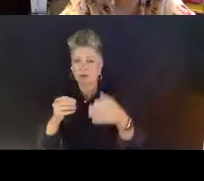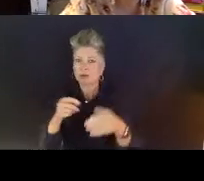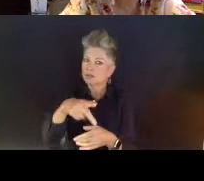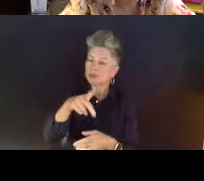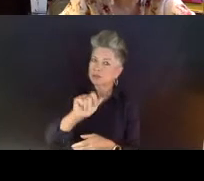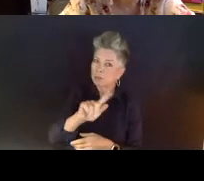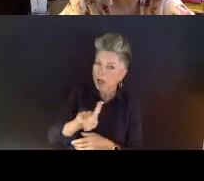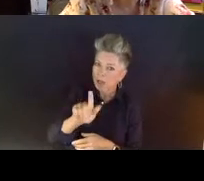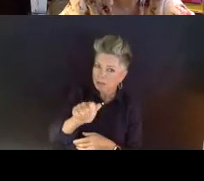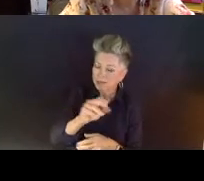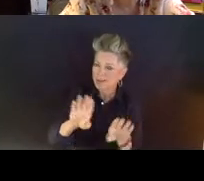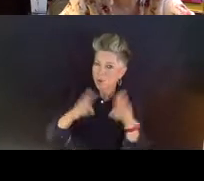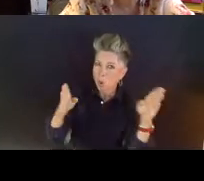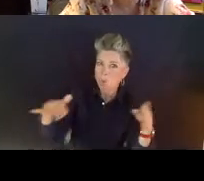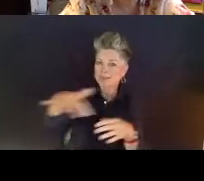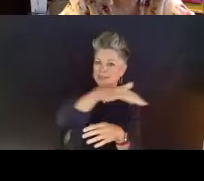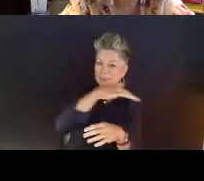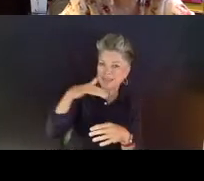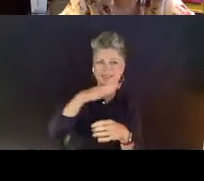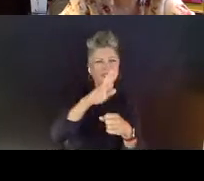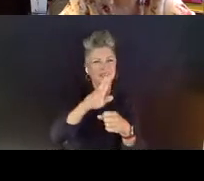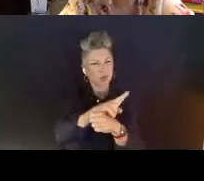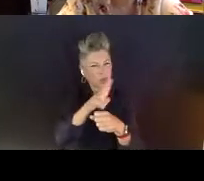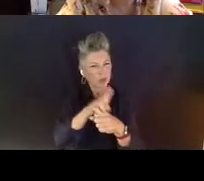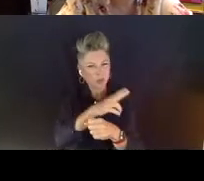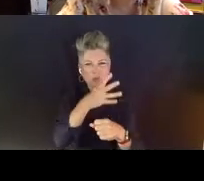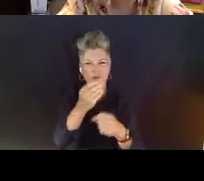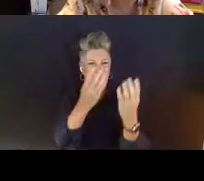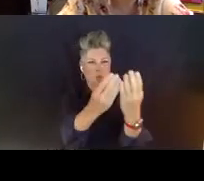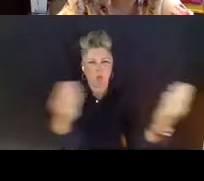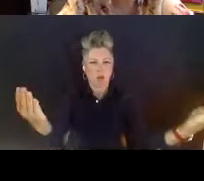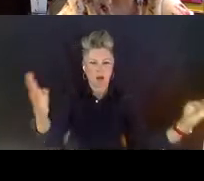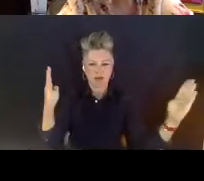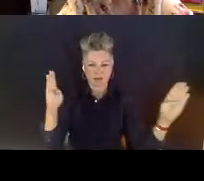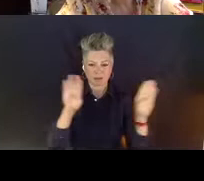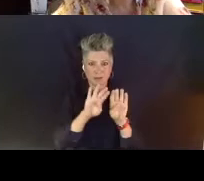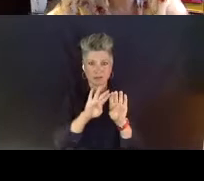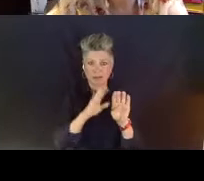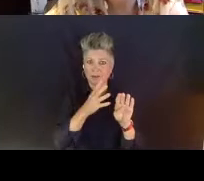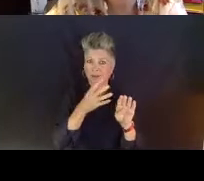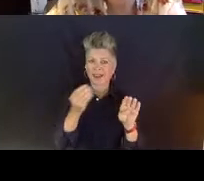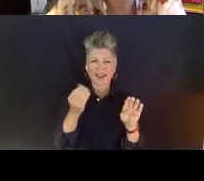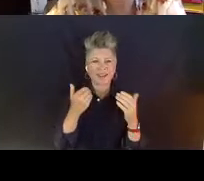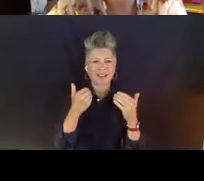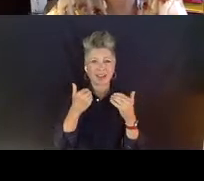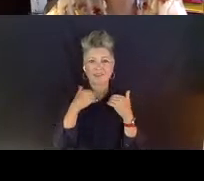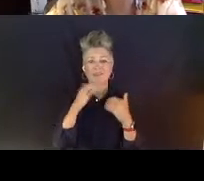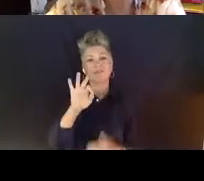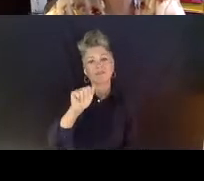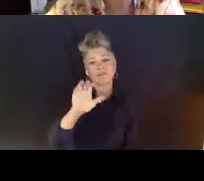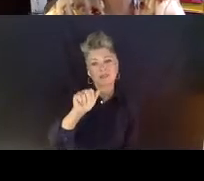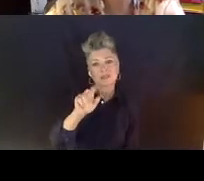spaces to use enclosing walls and blank facades. So you see, for example,